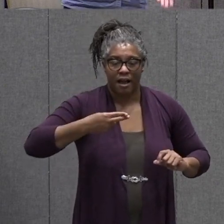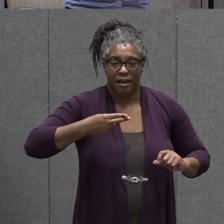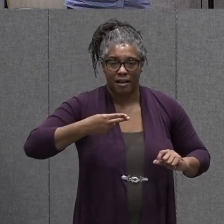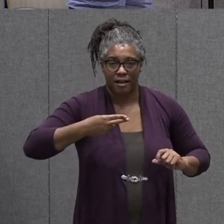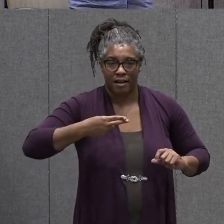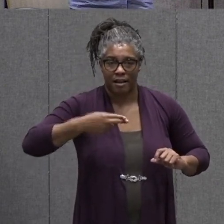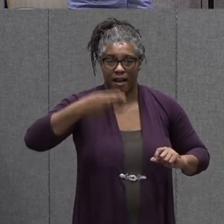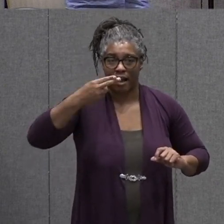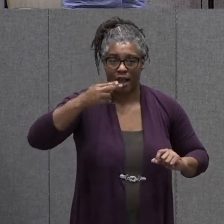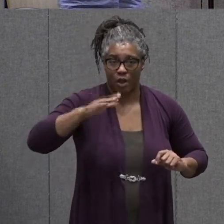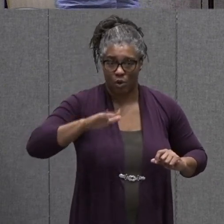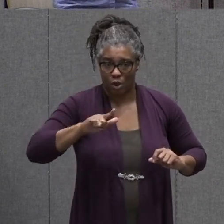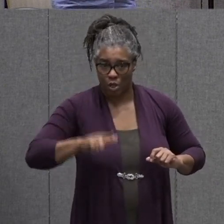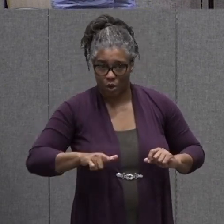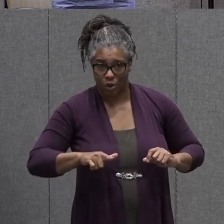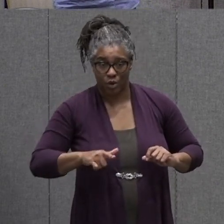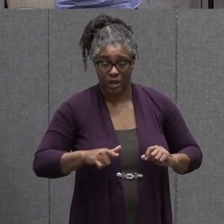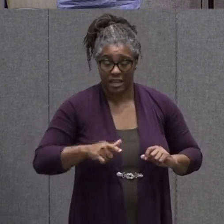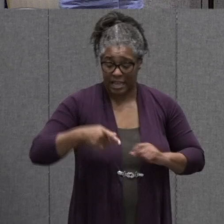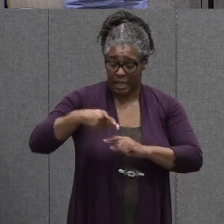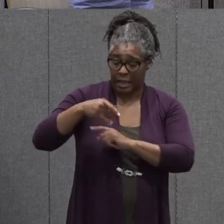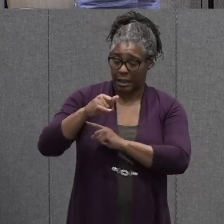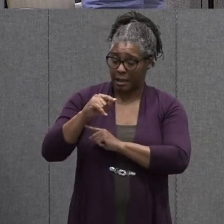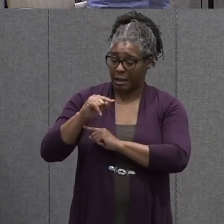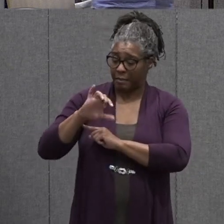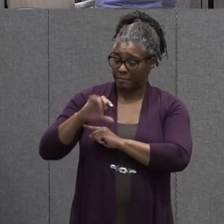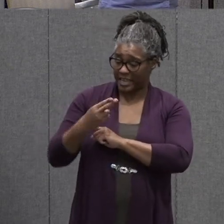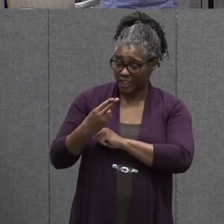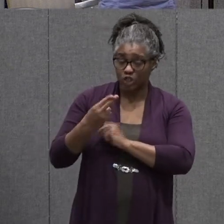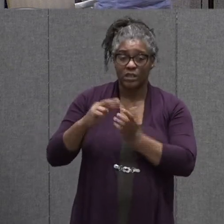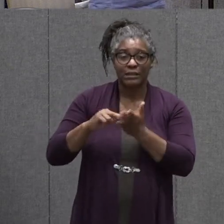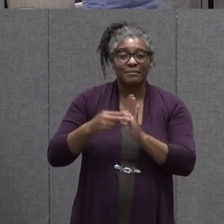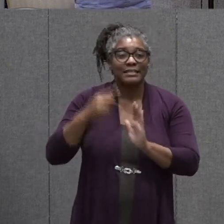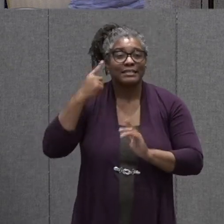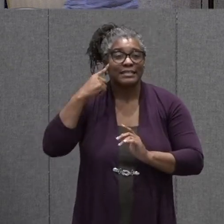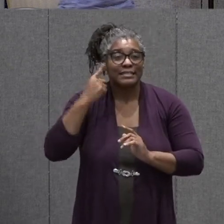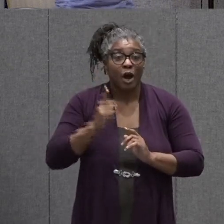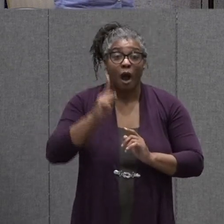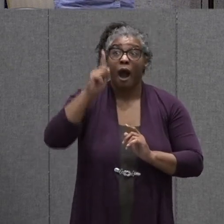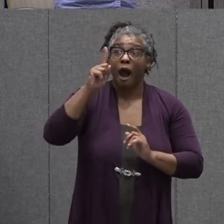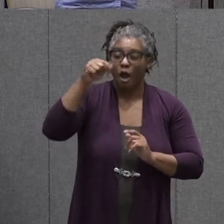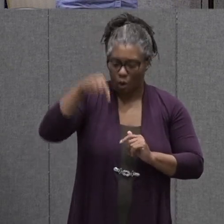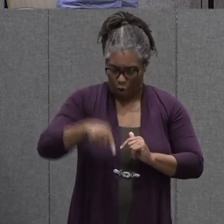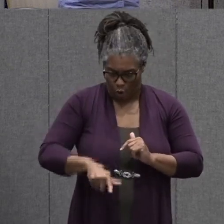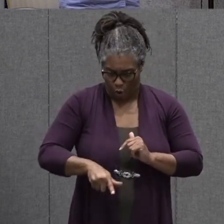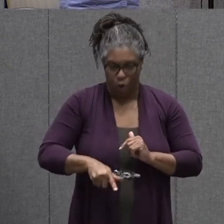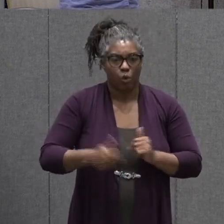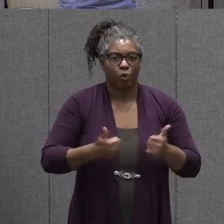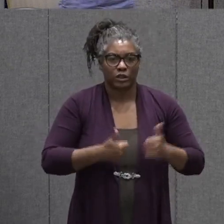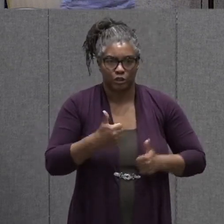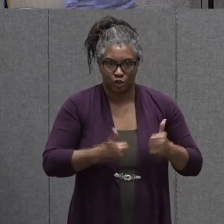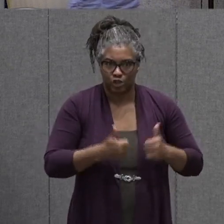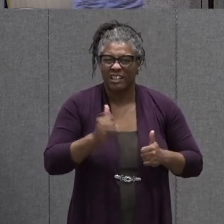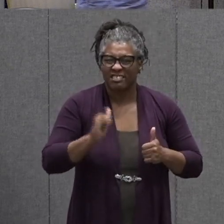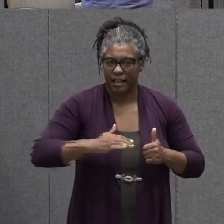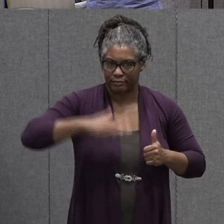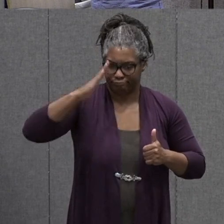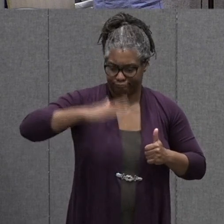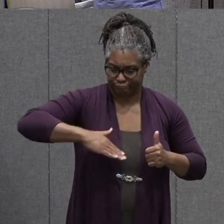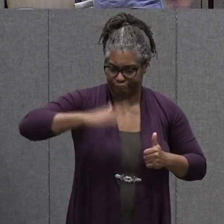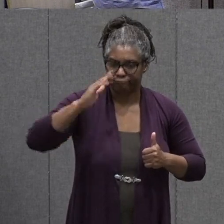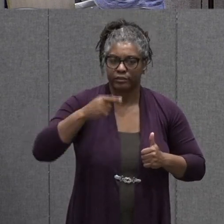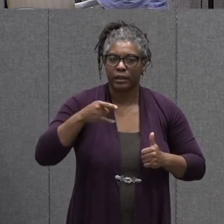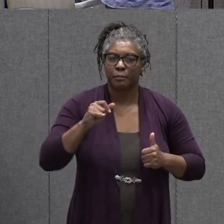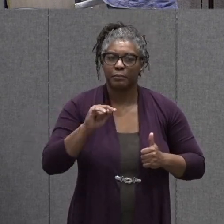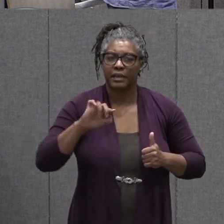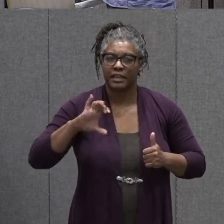remember the lesson on pitch, how high or low the sound is? Excellent. So we can change the pitch of the drums. And what is this